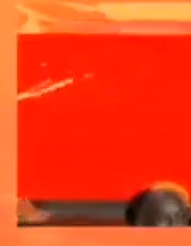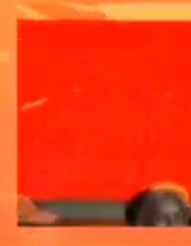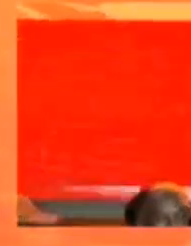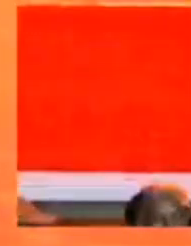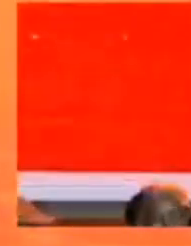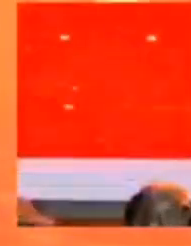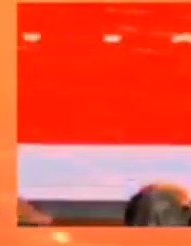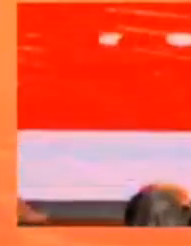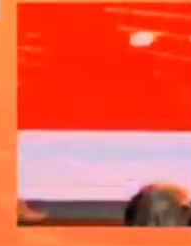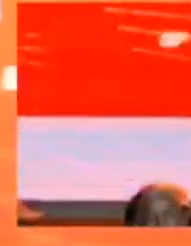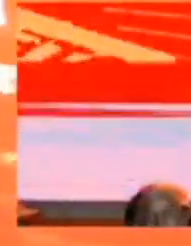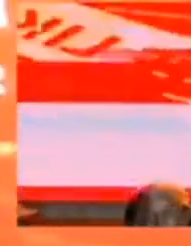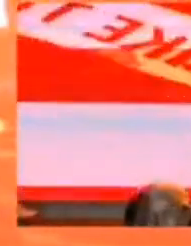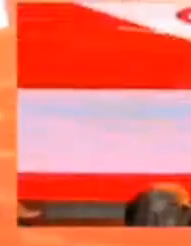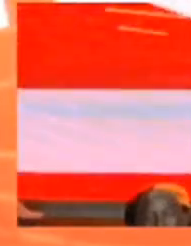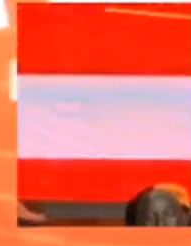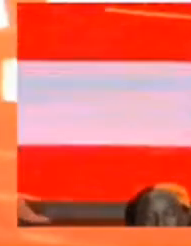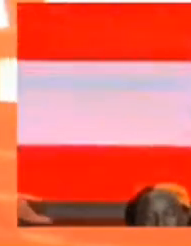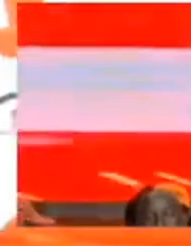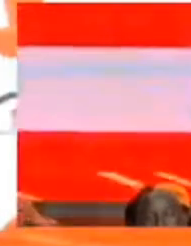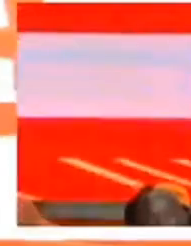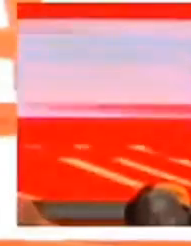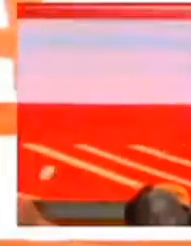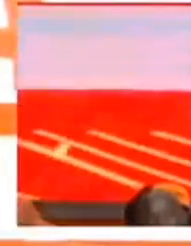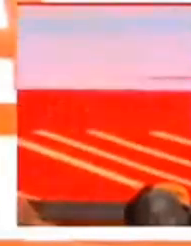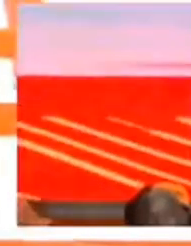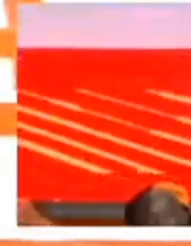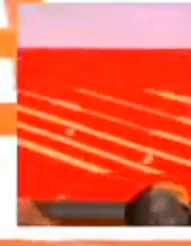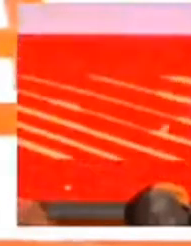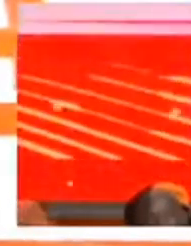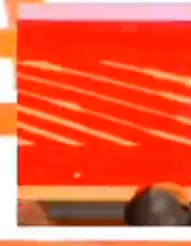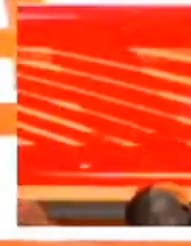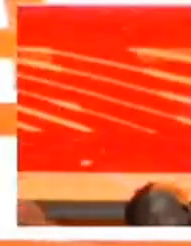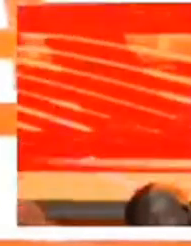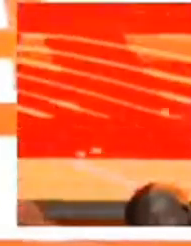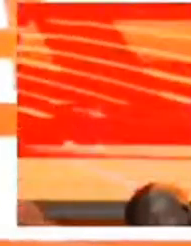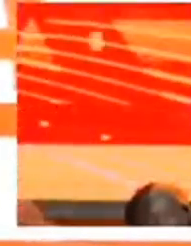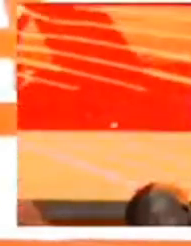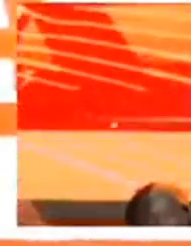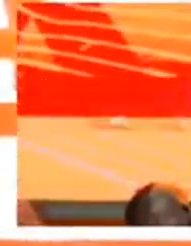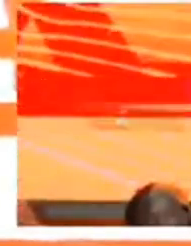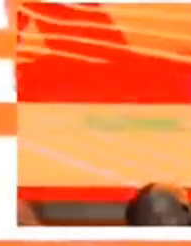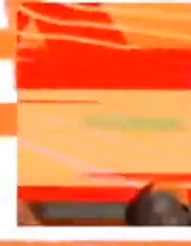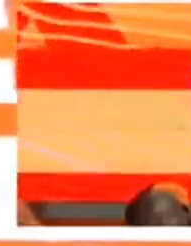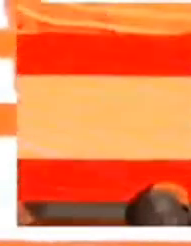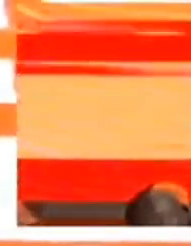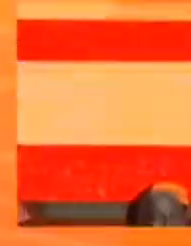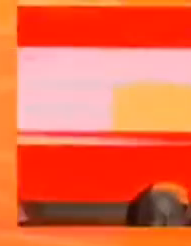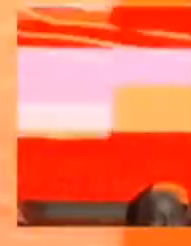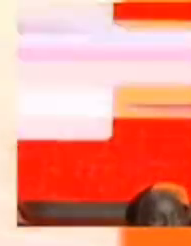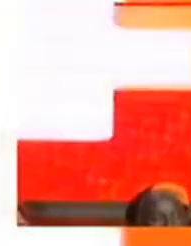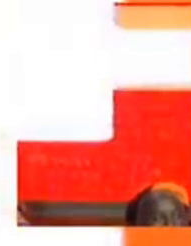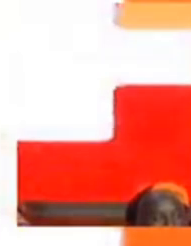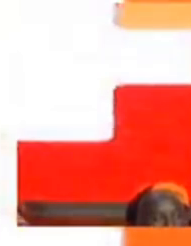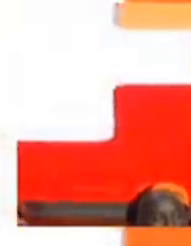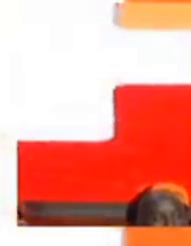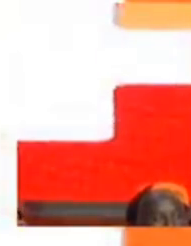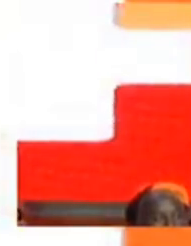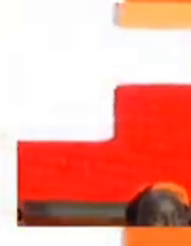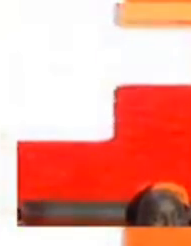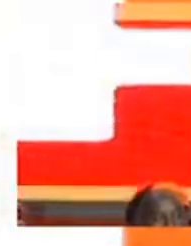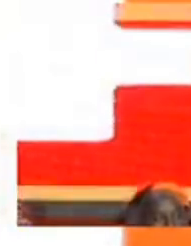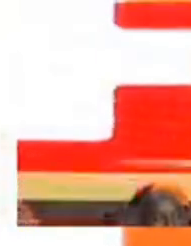can't do maths and want to offer you for this election $5,000 for 5 years. Make